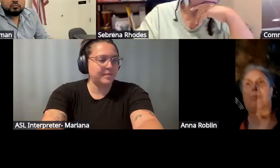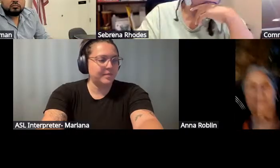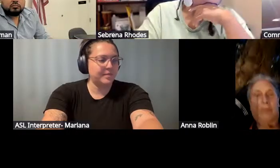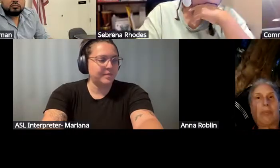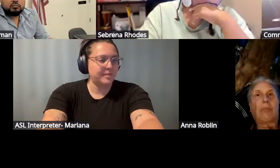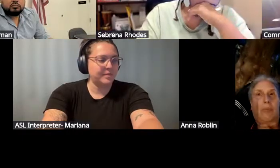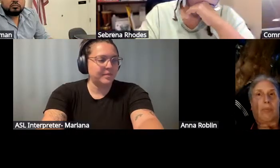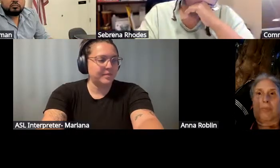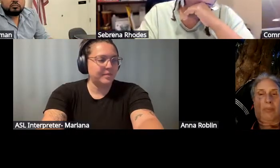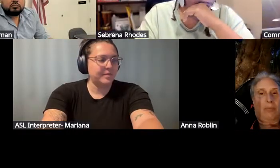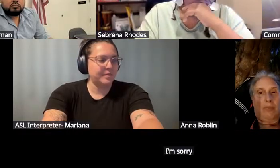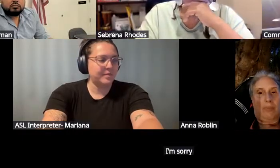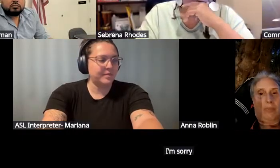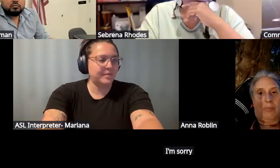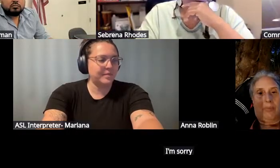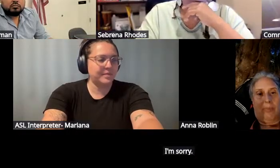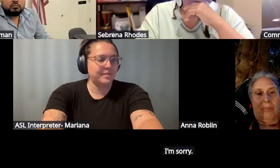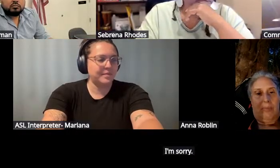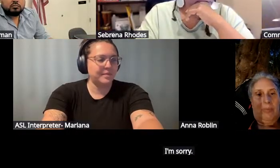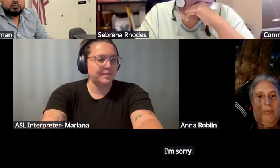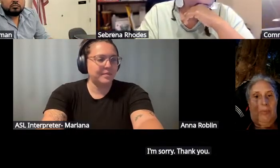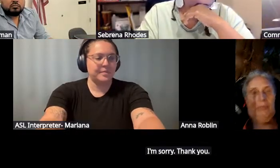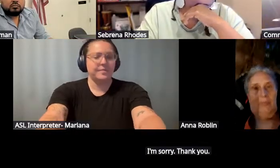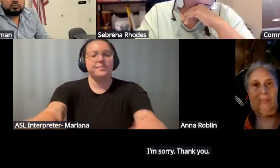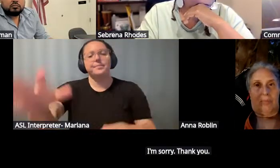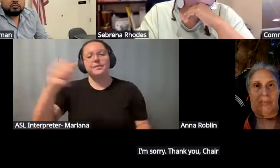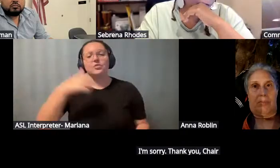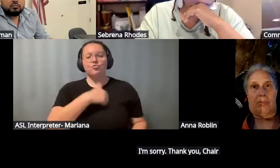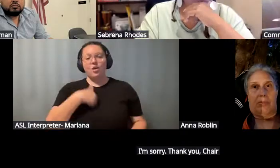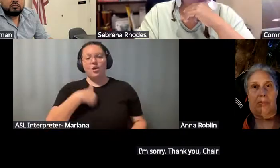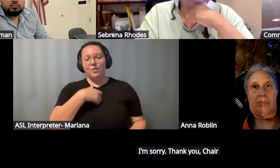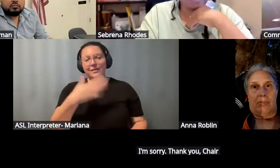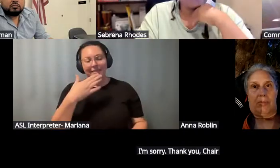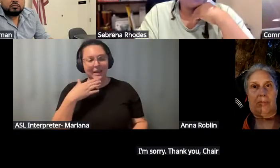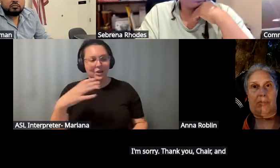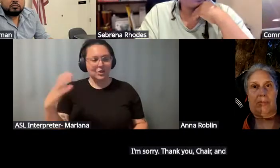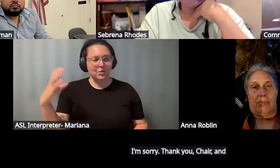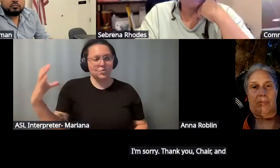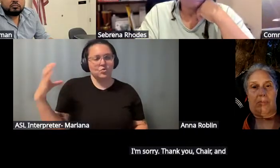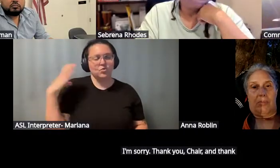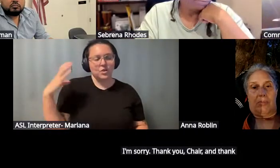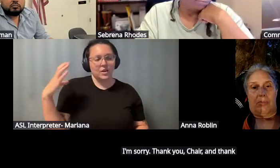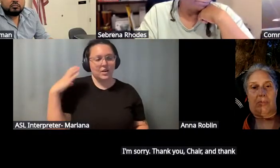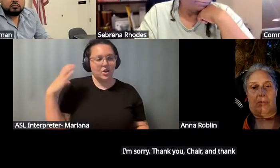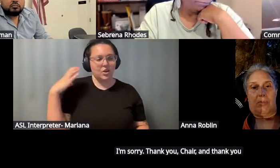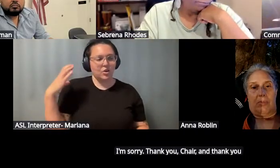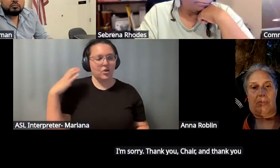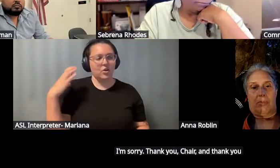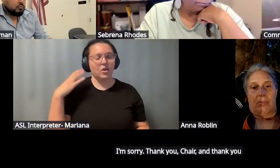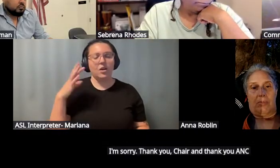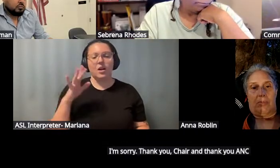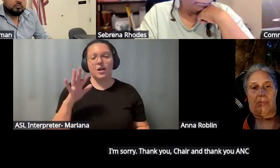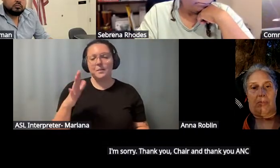I'm sorry. Thank you, Chair. And thank you, ANC